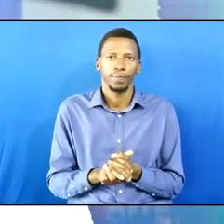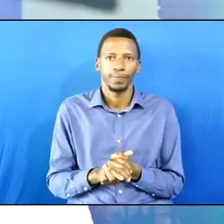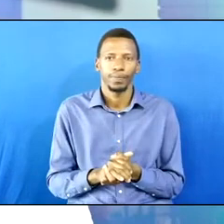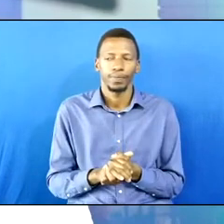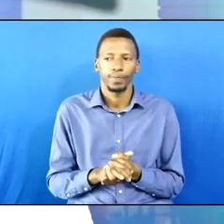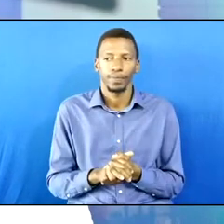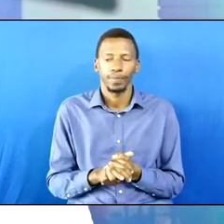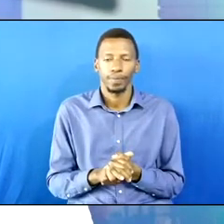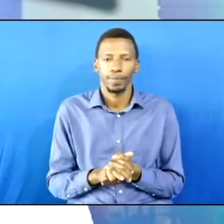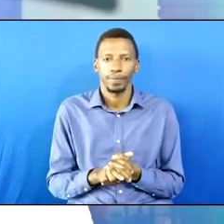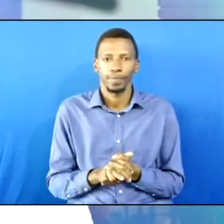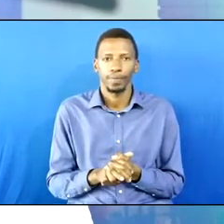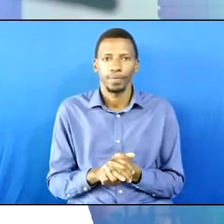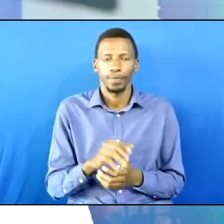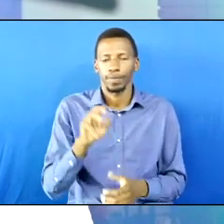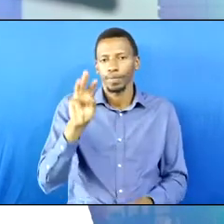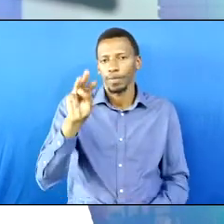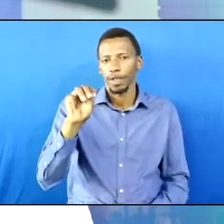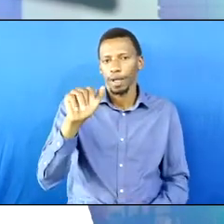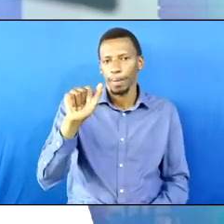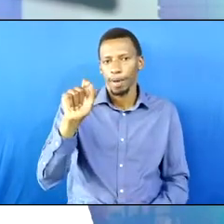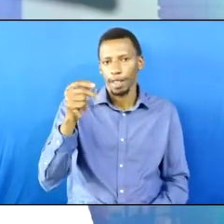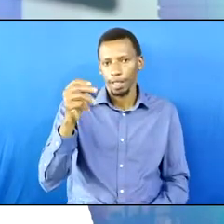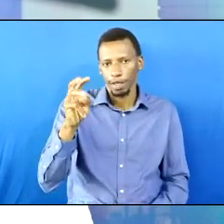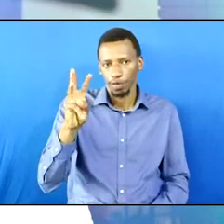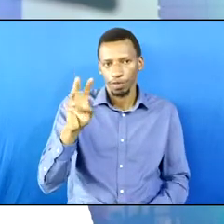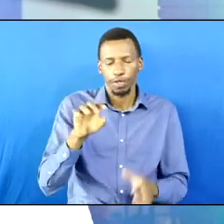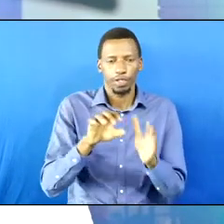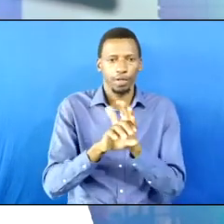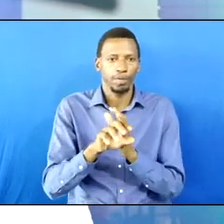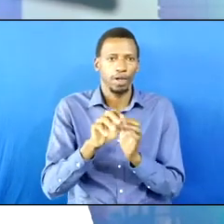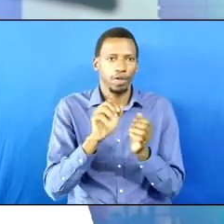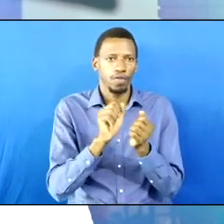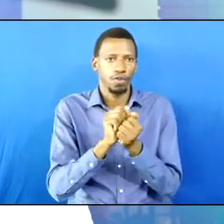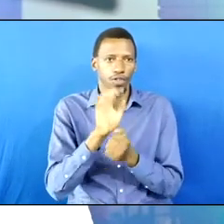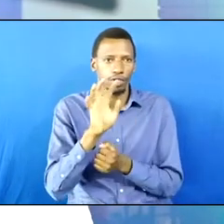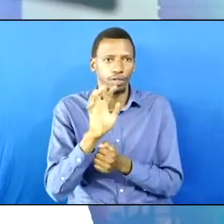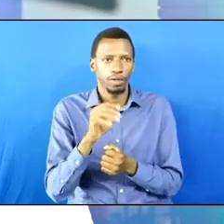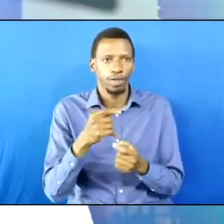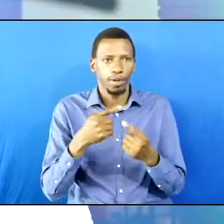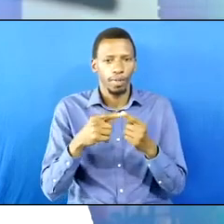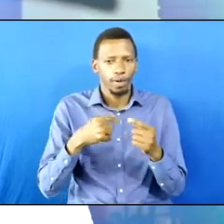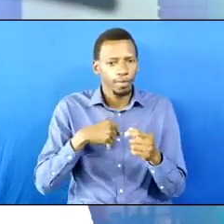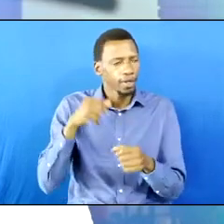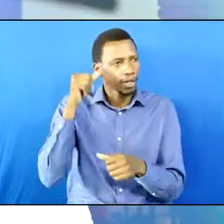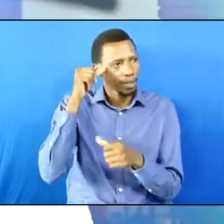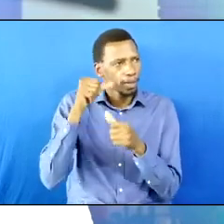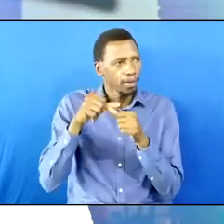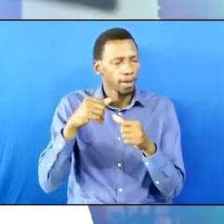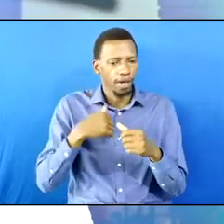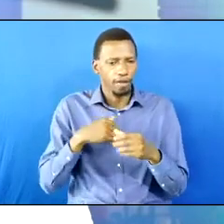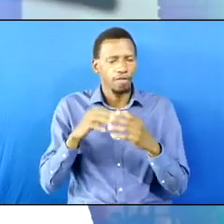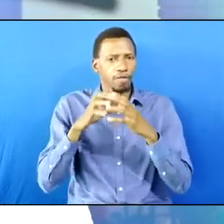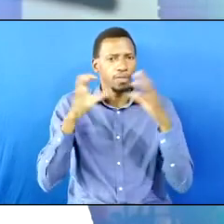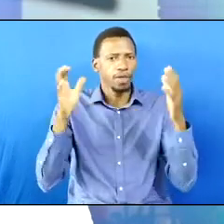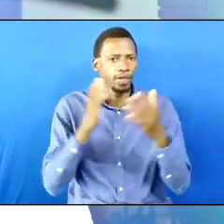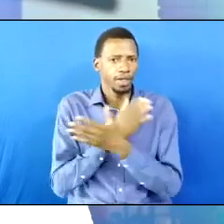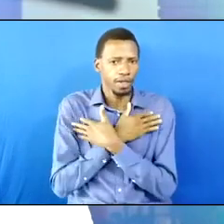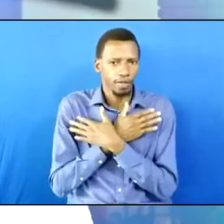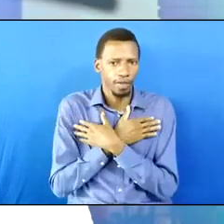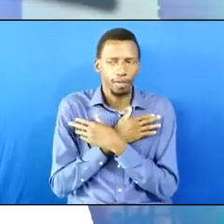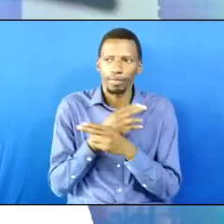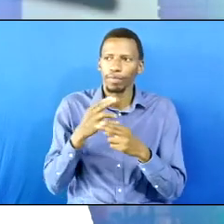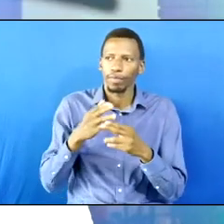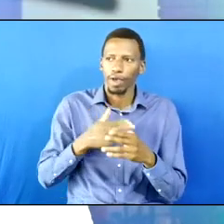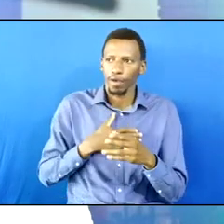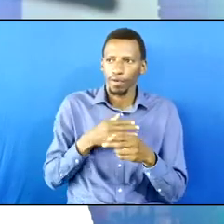25. And in a special way, before I read the verses, I've just remembered this. There's a great friend of ours who is with us today,